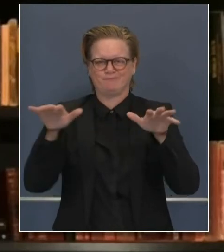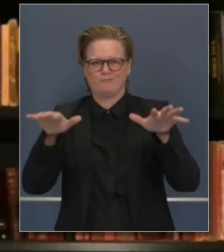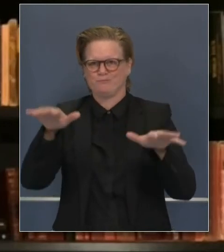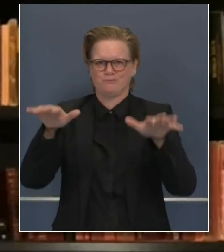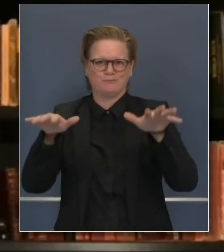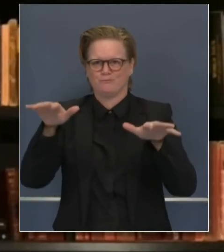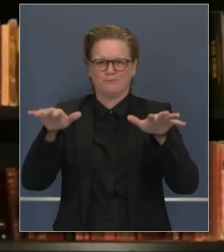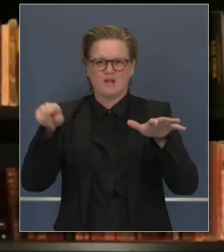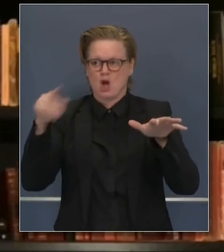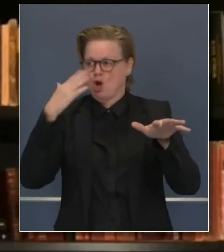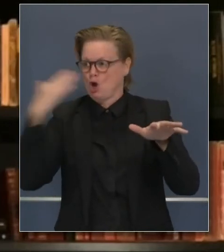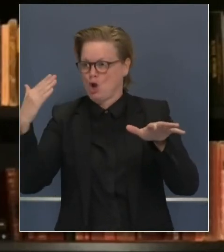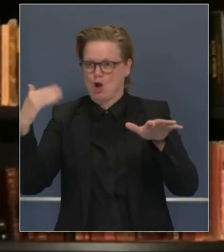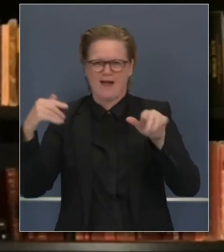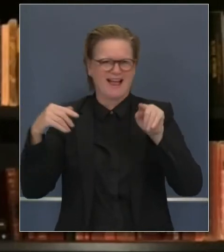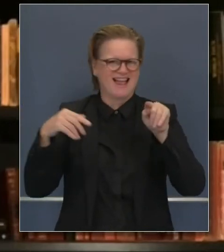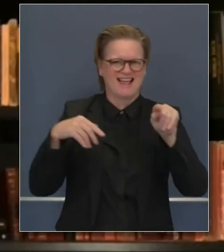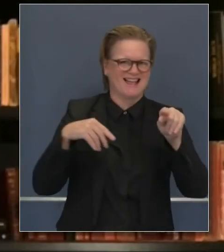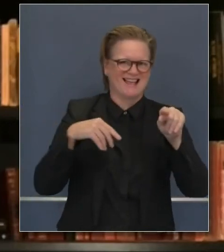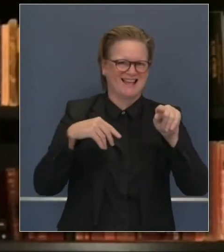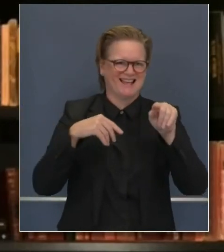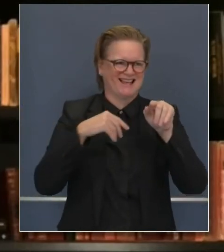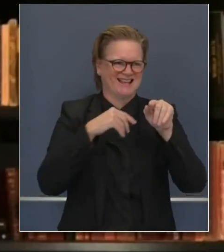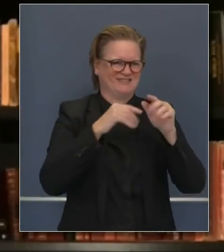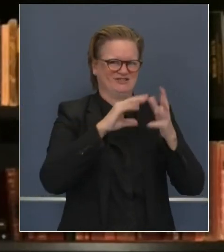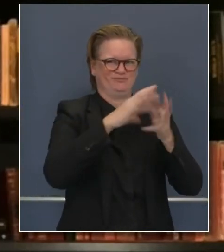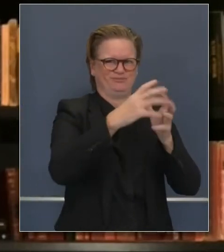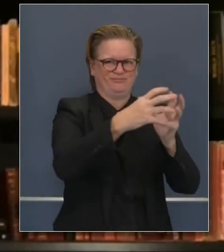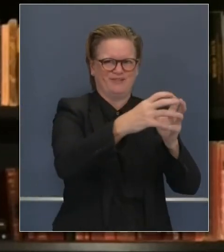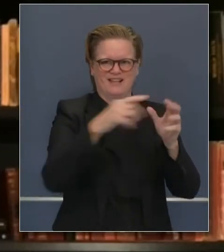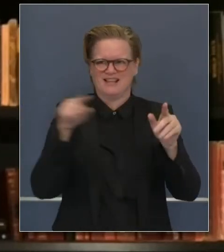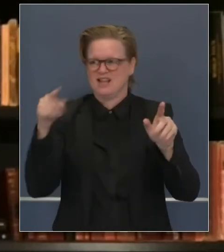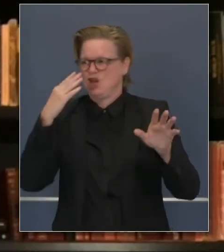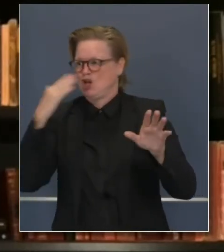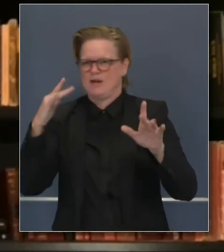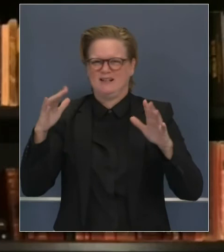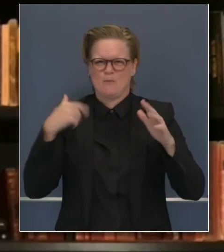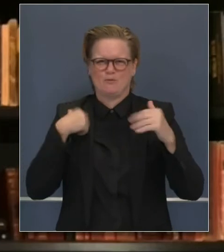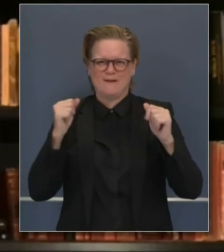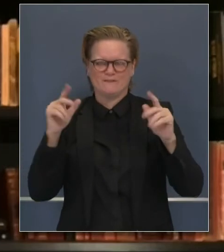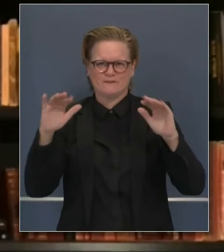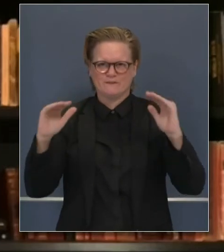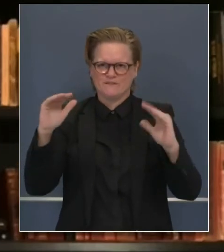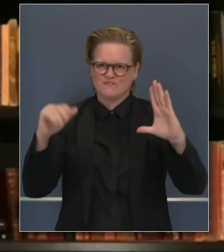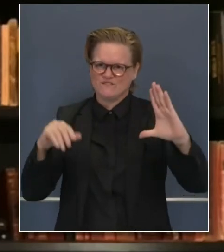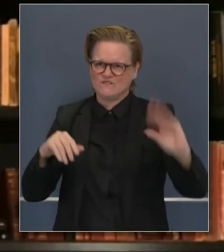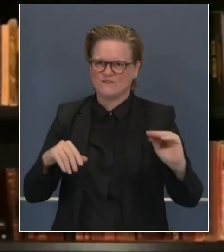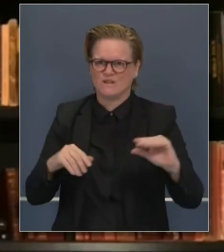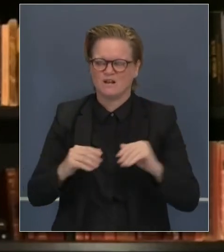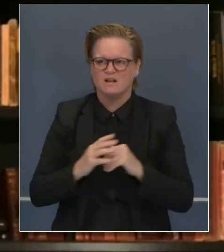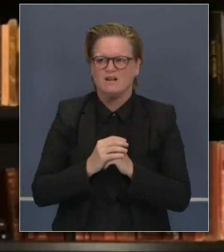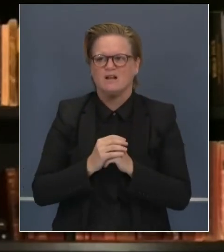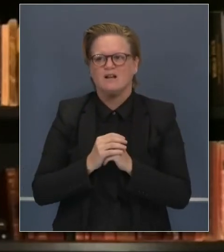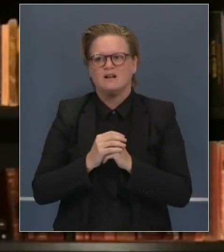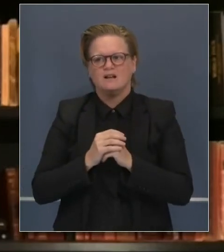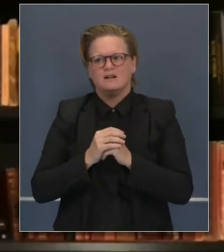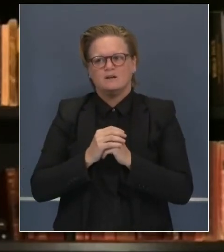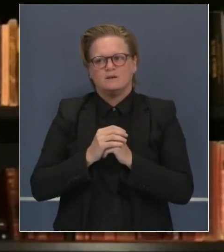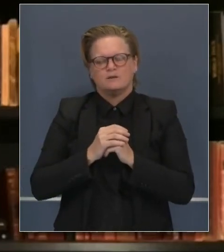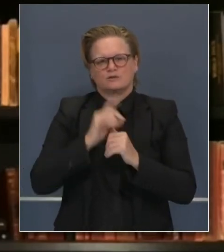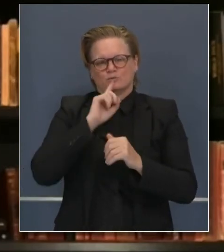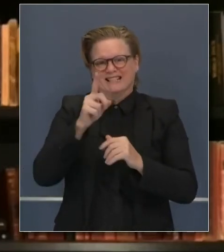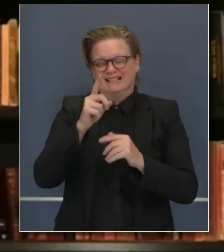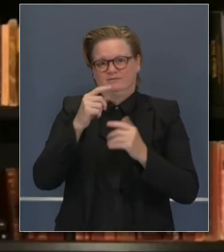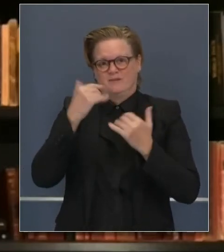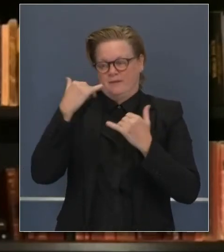more enlightened direction than those difficult months in the midsummer were, well, than